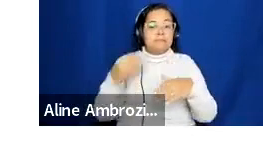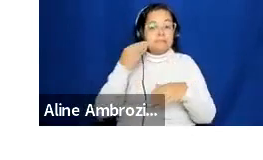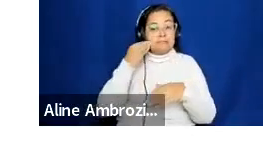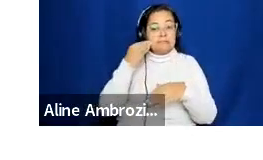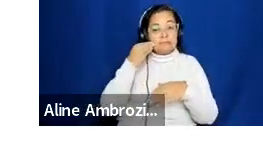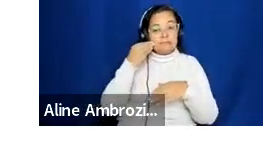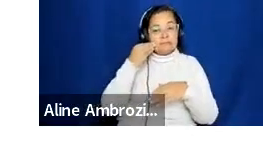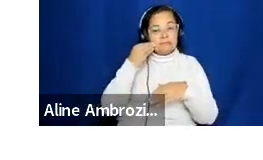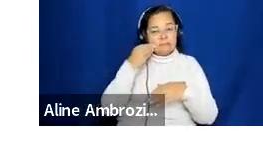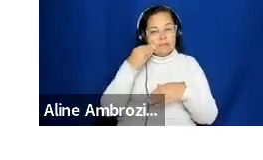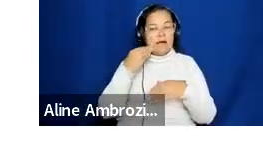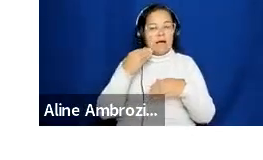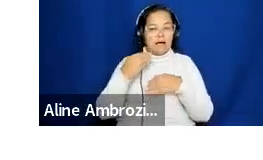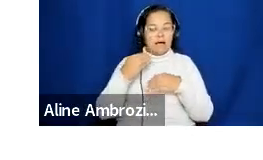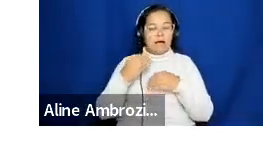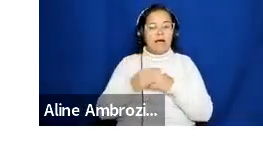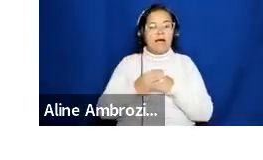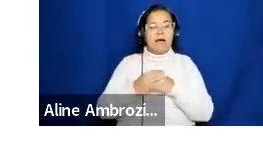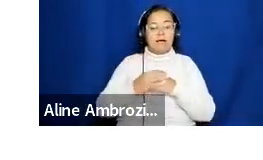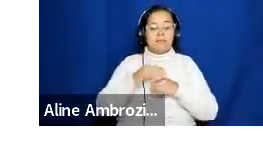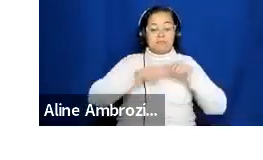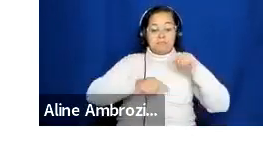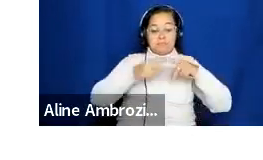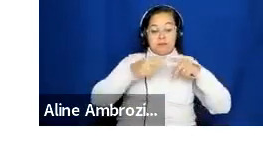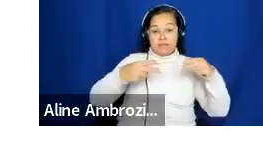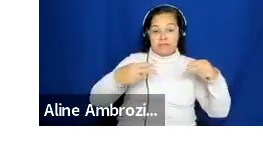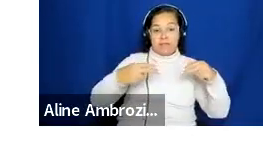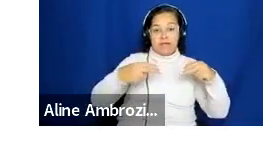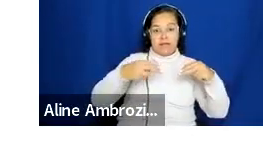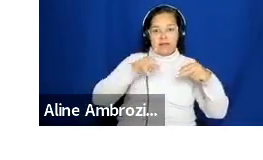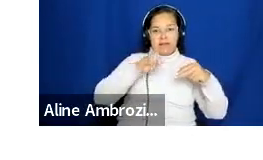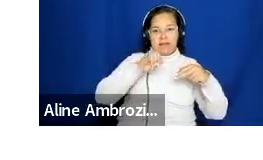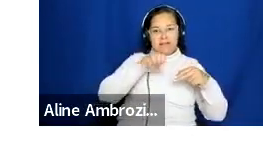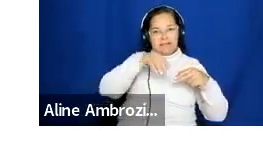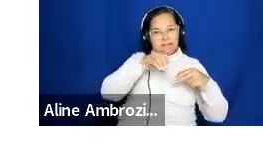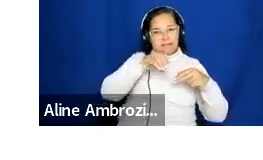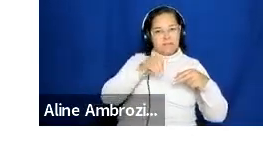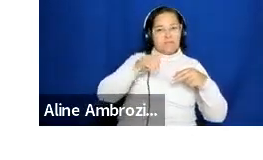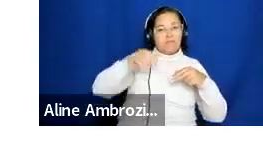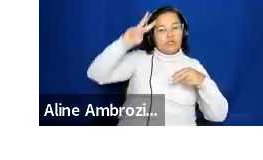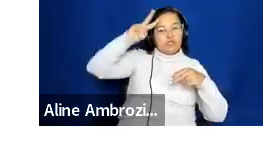materialism? And how did his ideas change and develop?